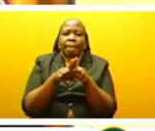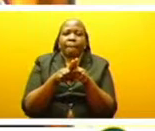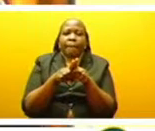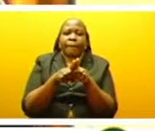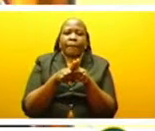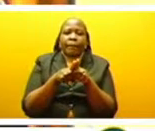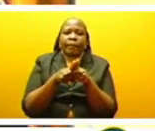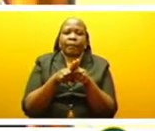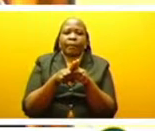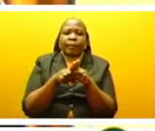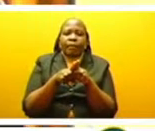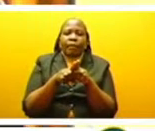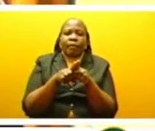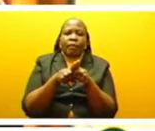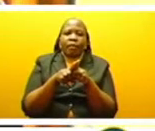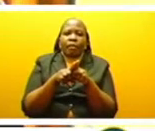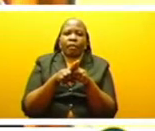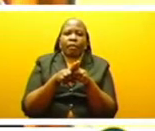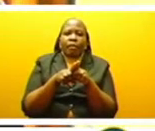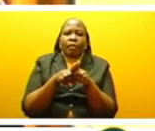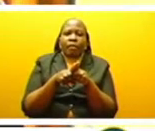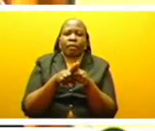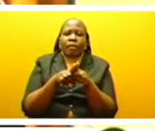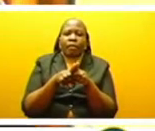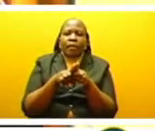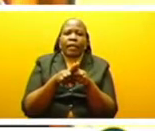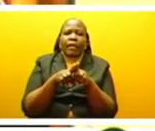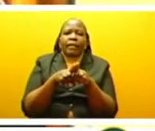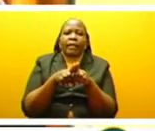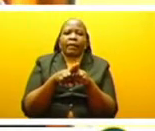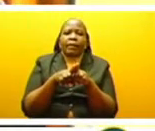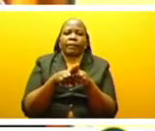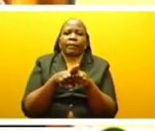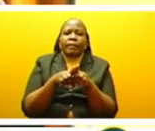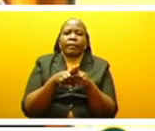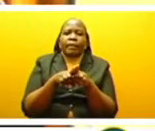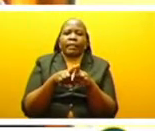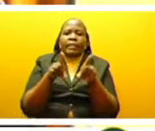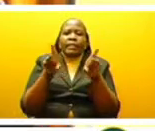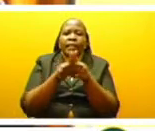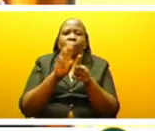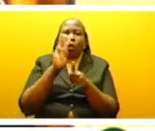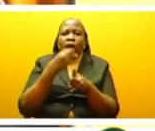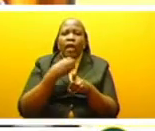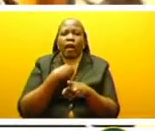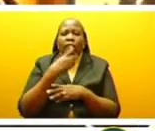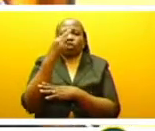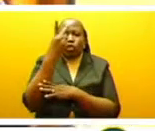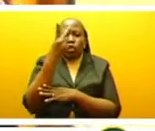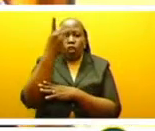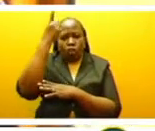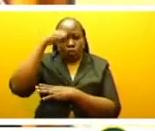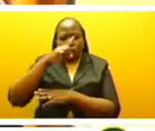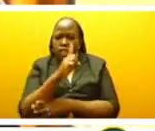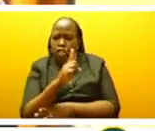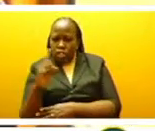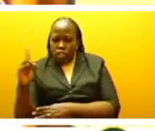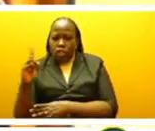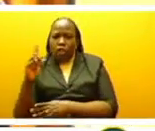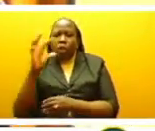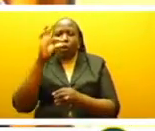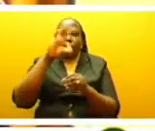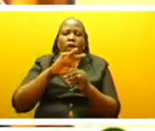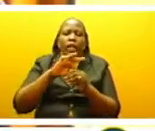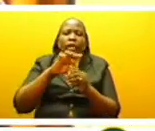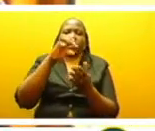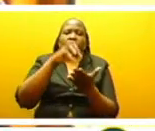for that, it's actually 2 per polling stations, even if you looked at the scrutiny report. That gives